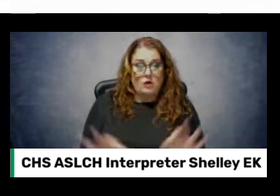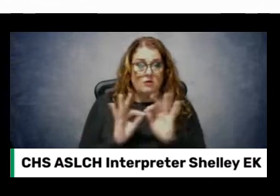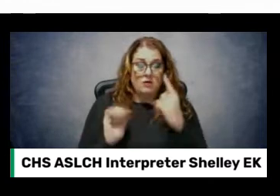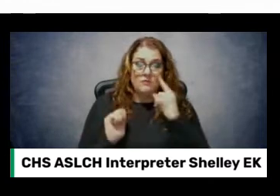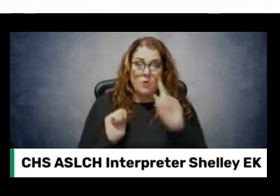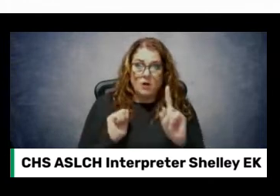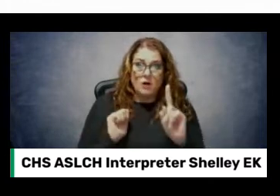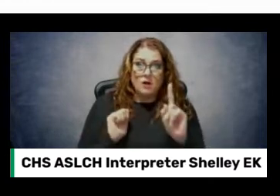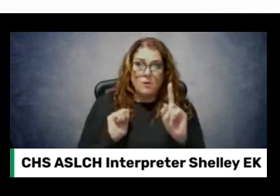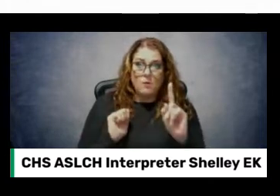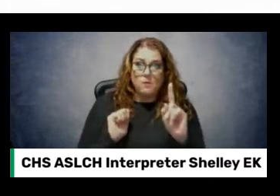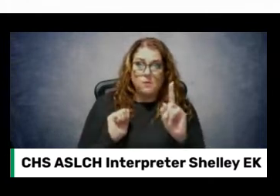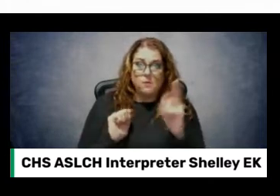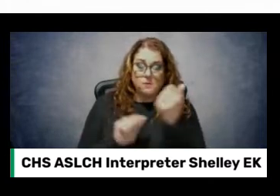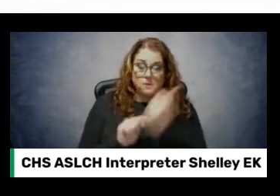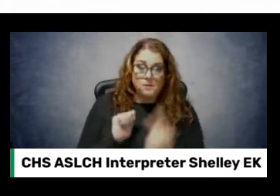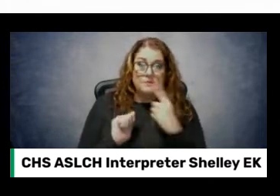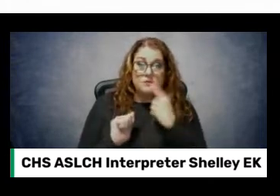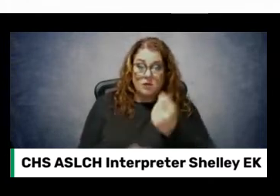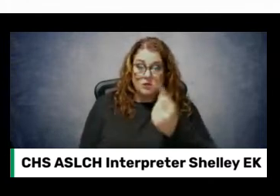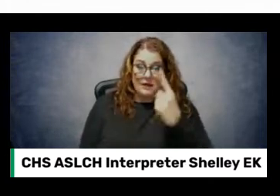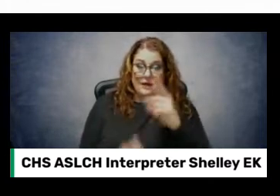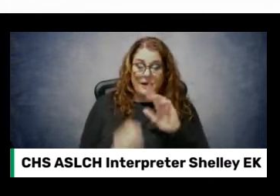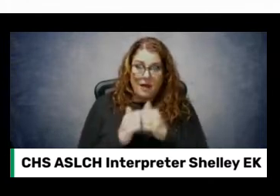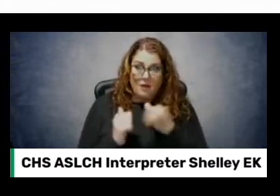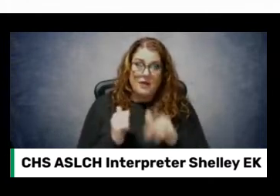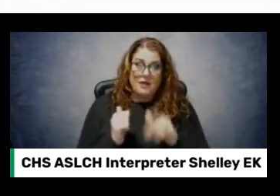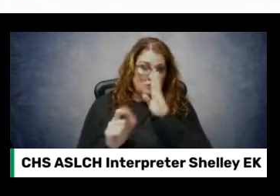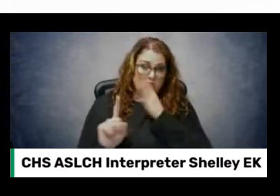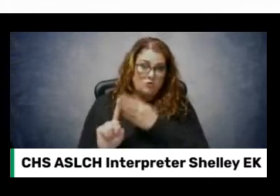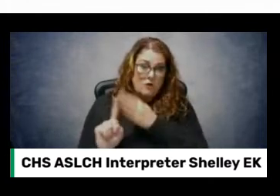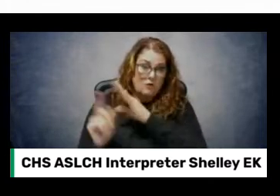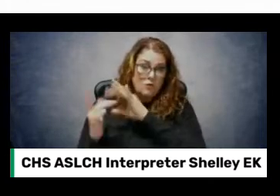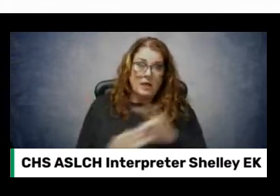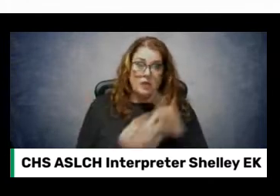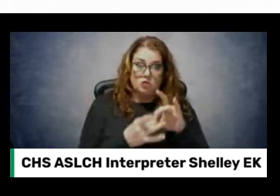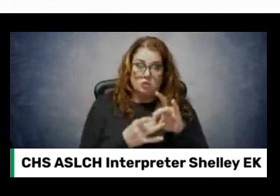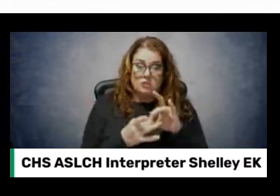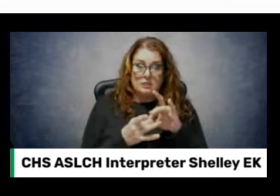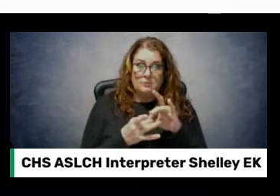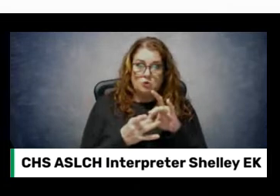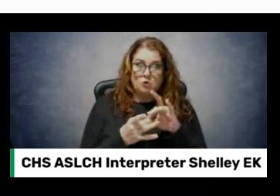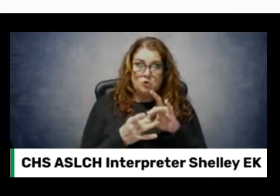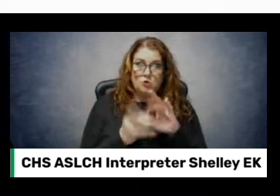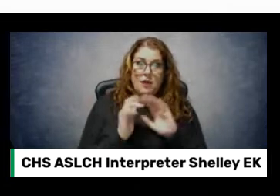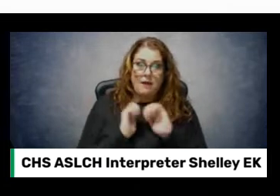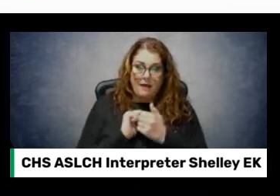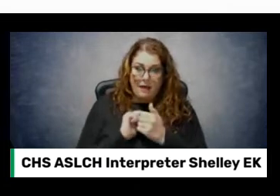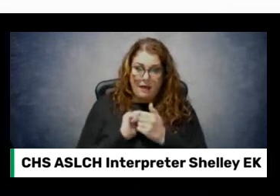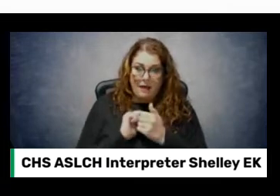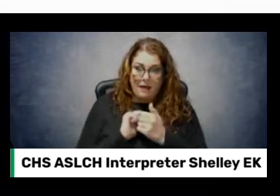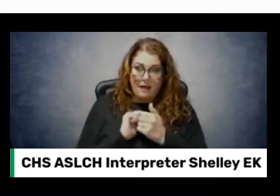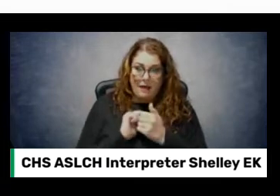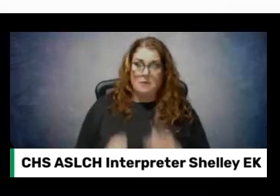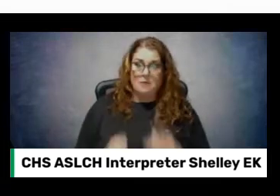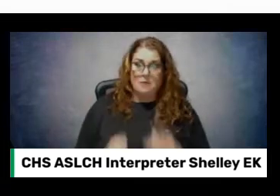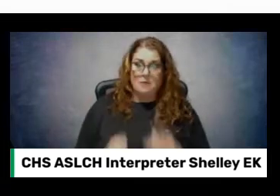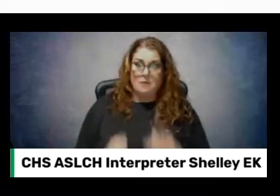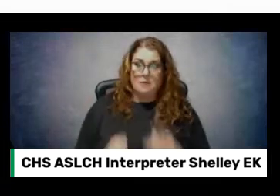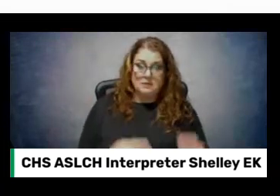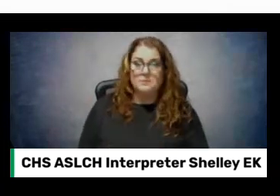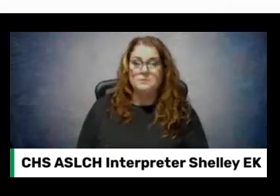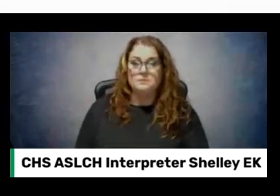for everybody to understand how that has a direct relationship to how the climate is shifting,